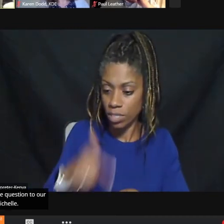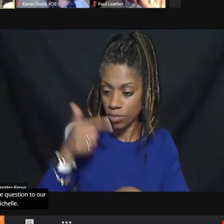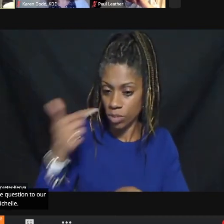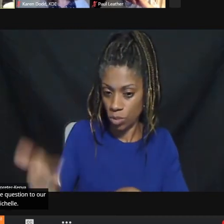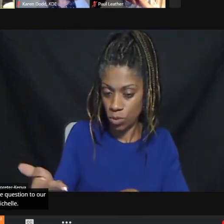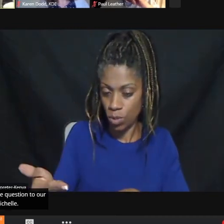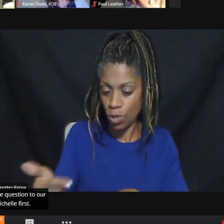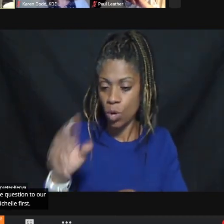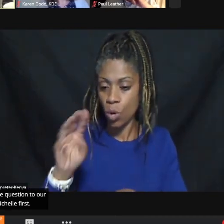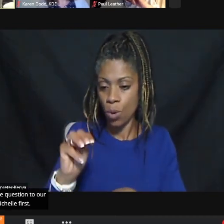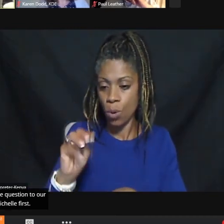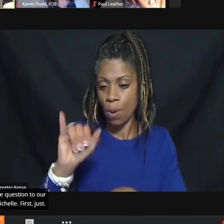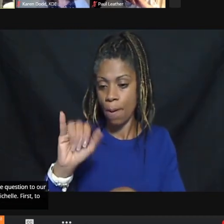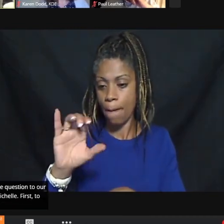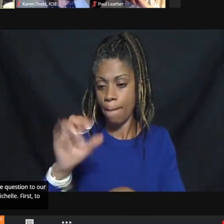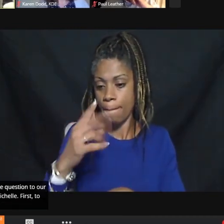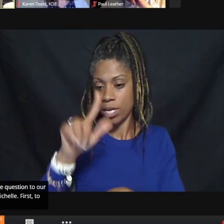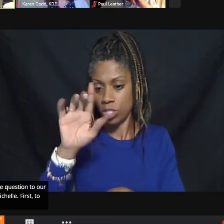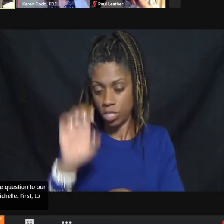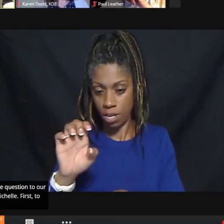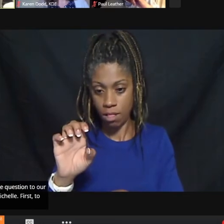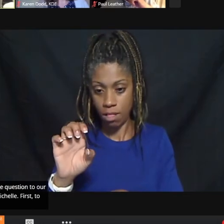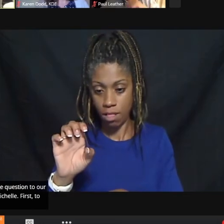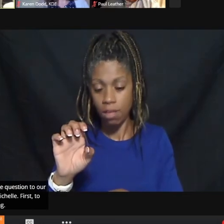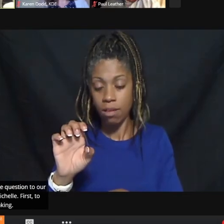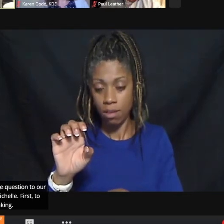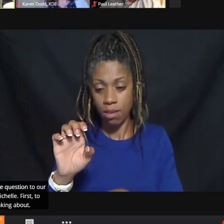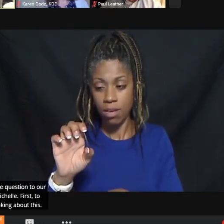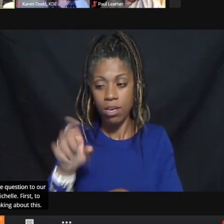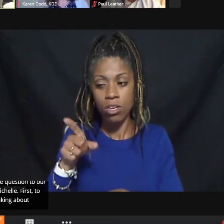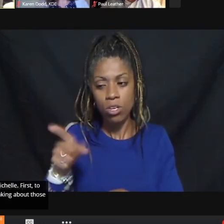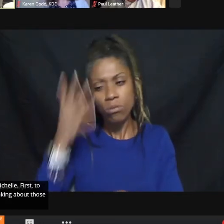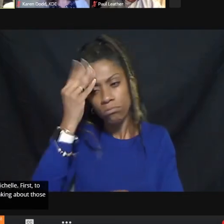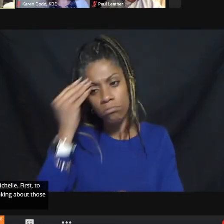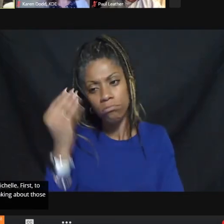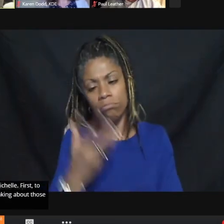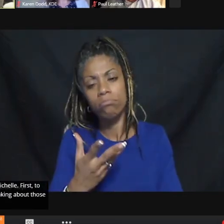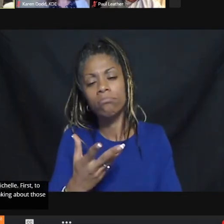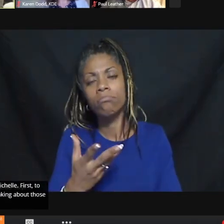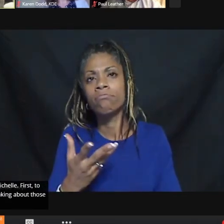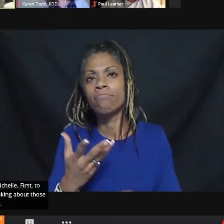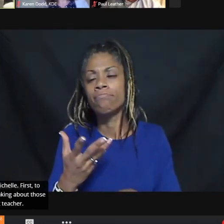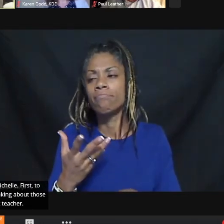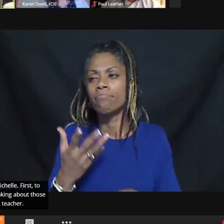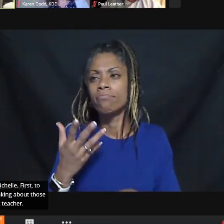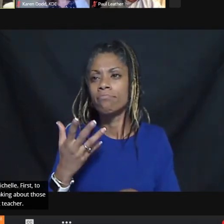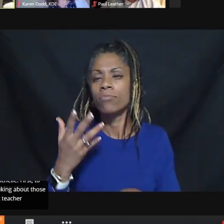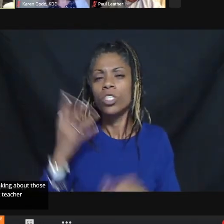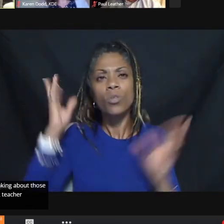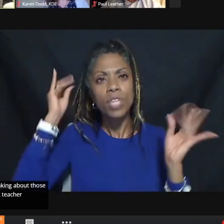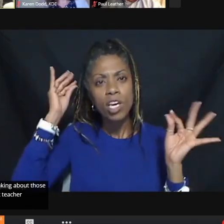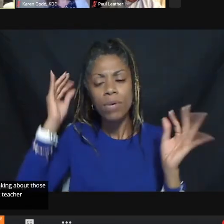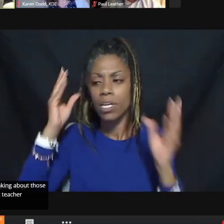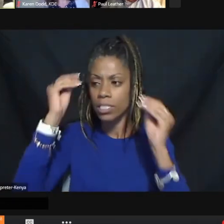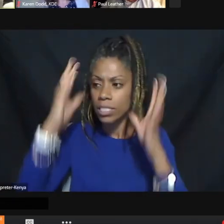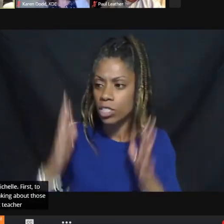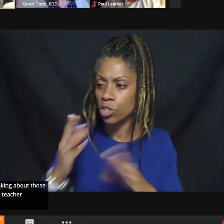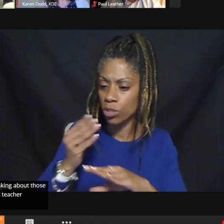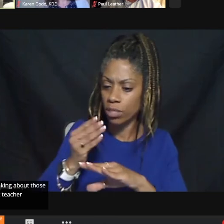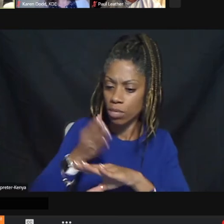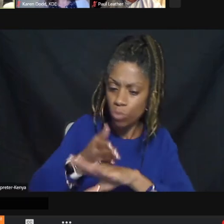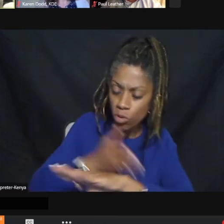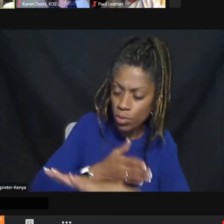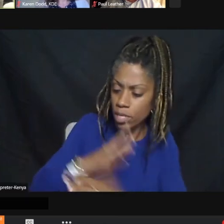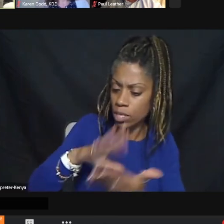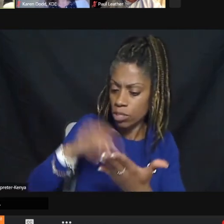Michelle first to just share a little bit about her thinking about those questions. How do you think about teacher improvement, student